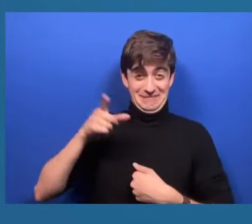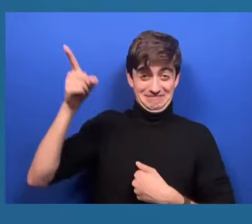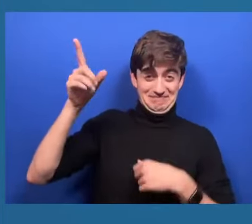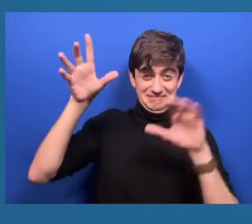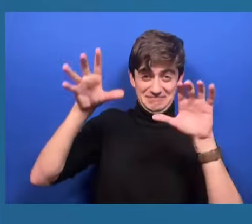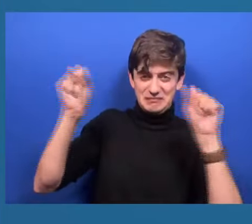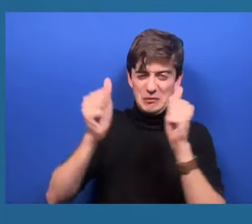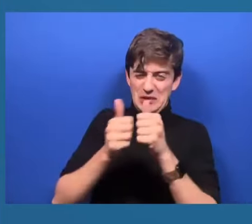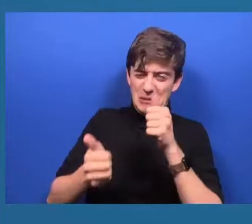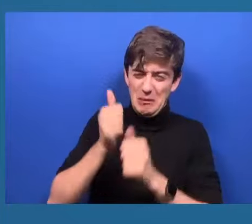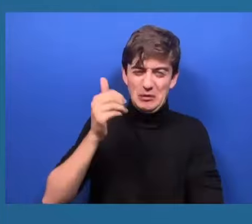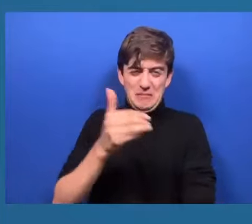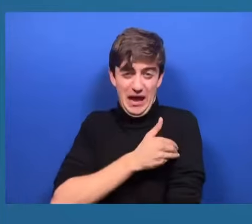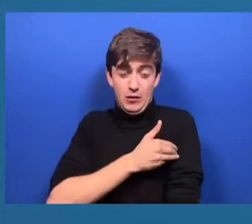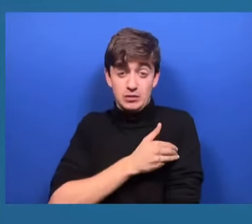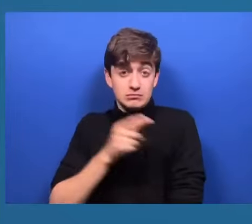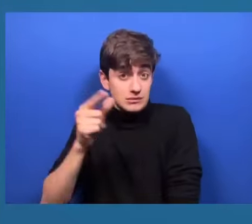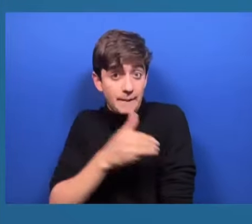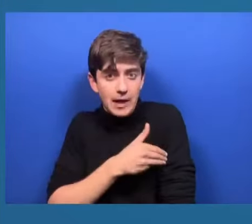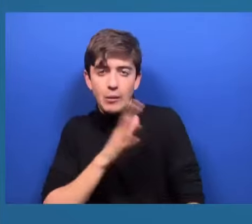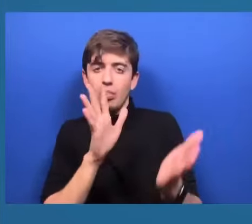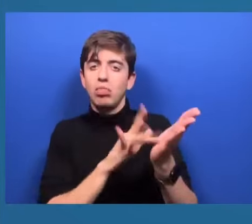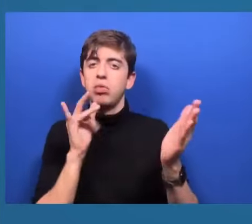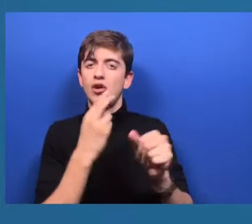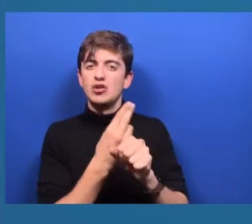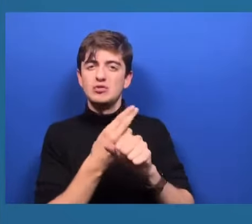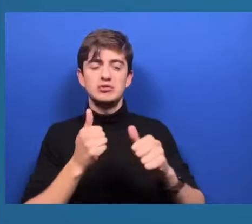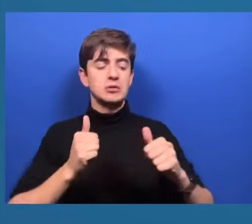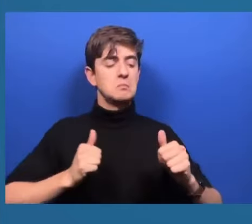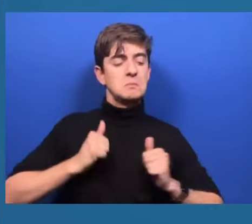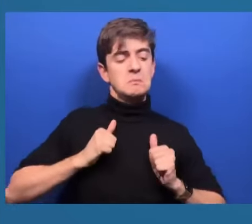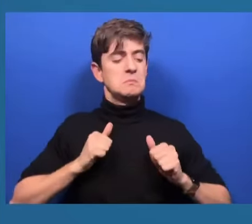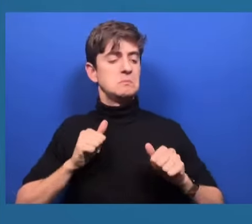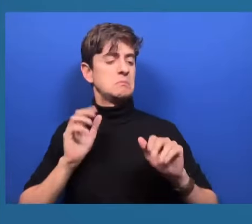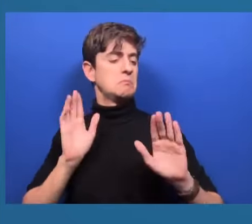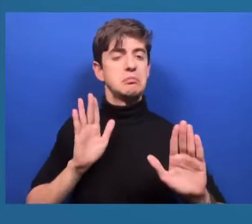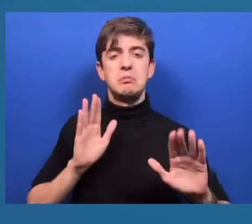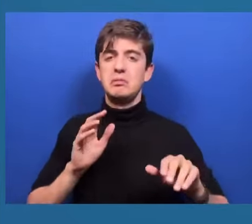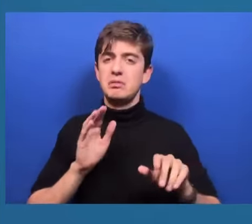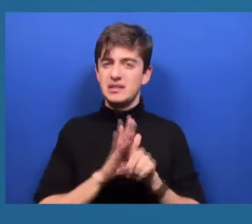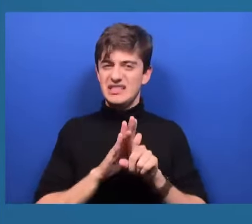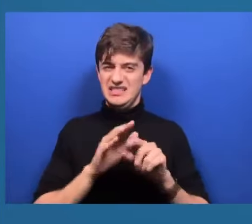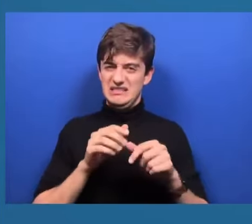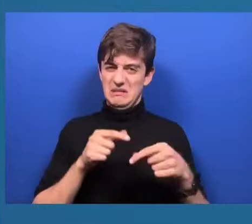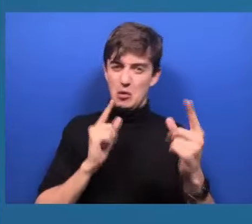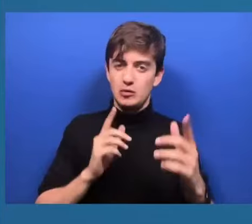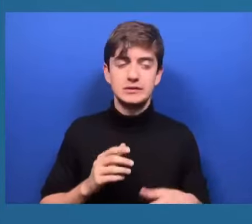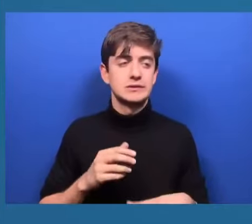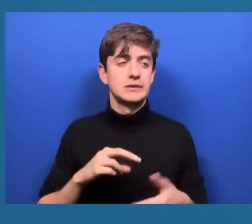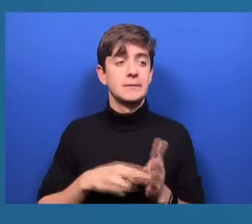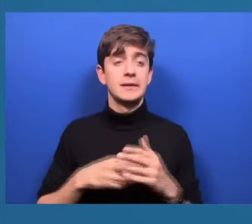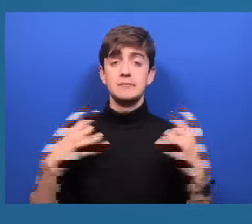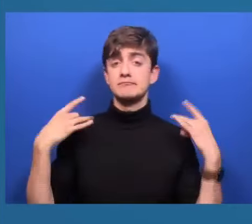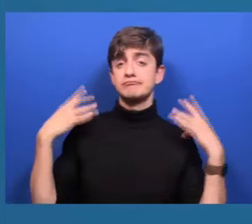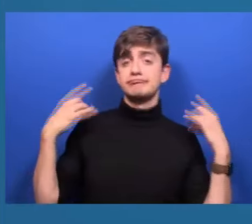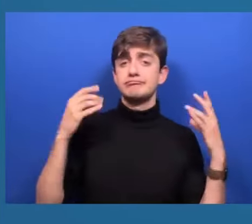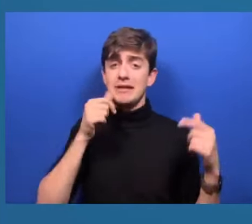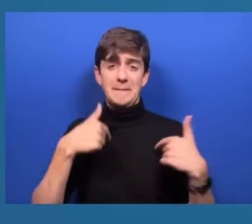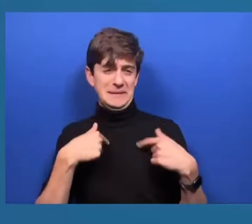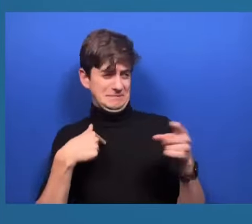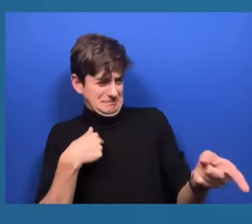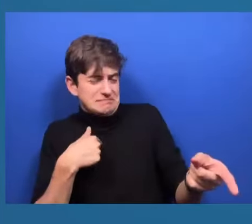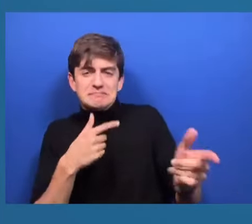is using it to intimidate his opponents, to shirk accountability. And as much as we have